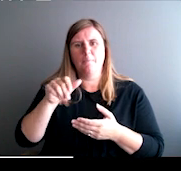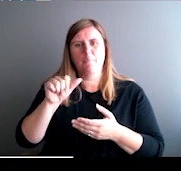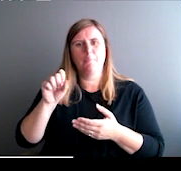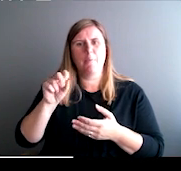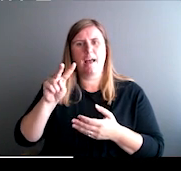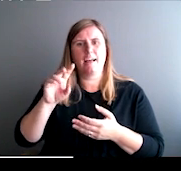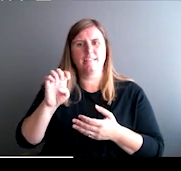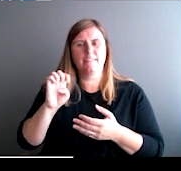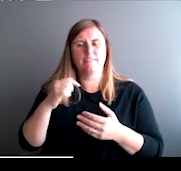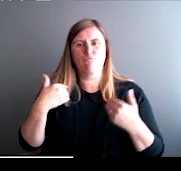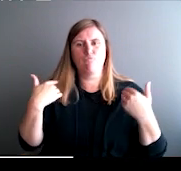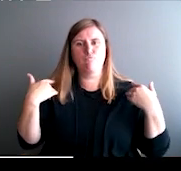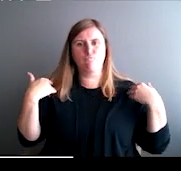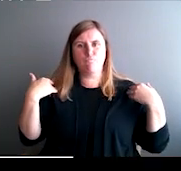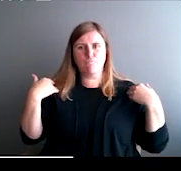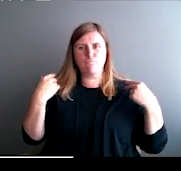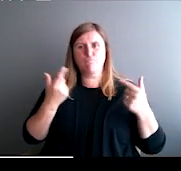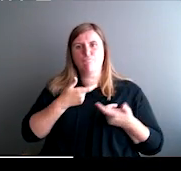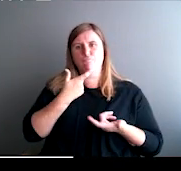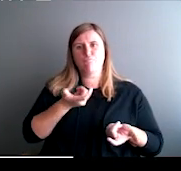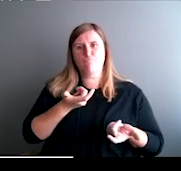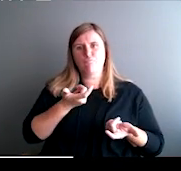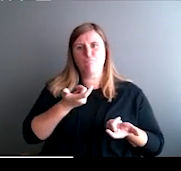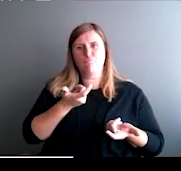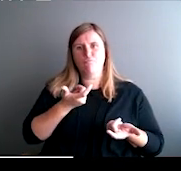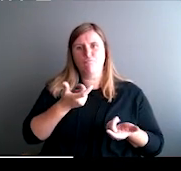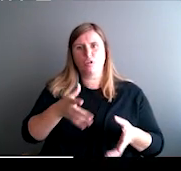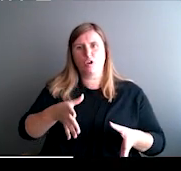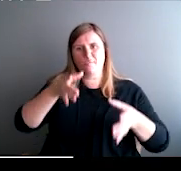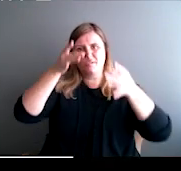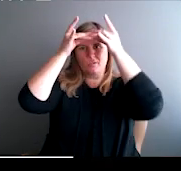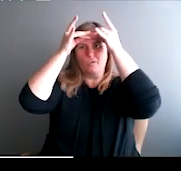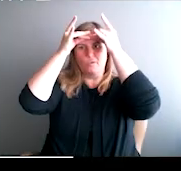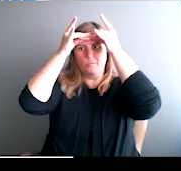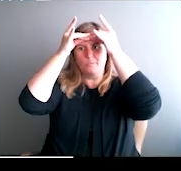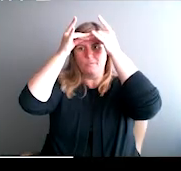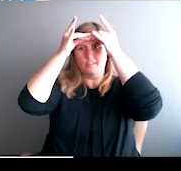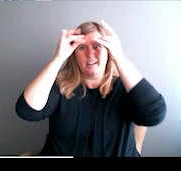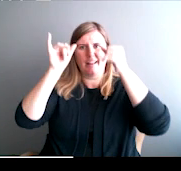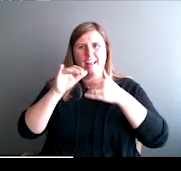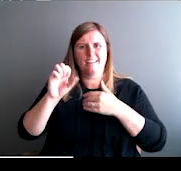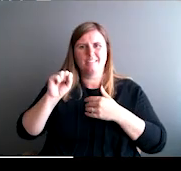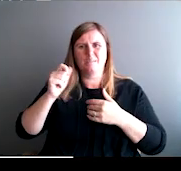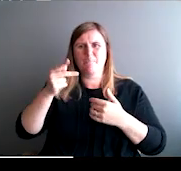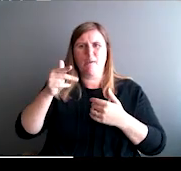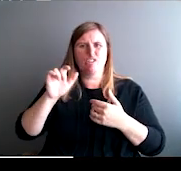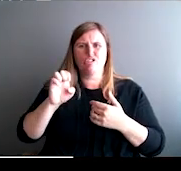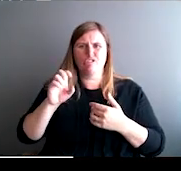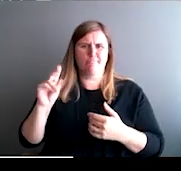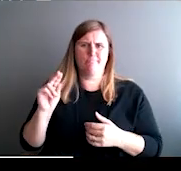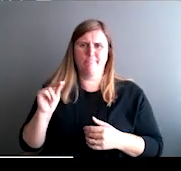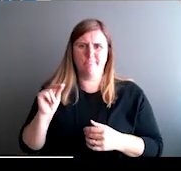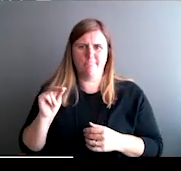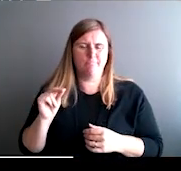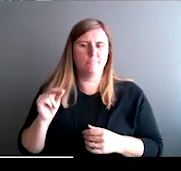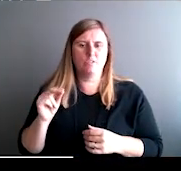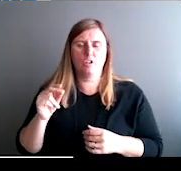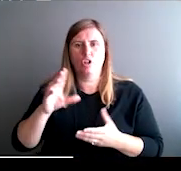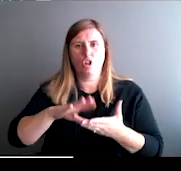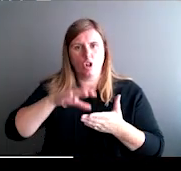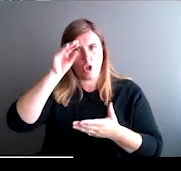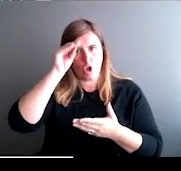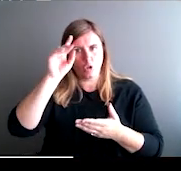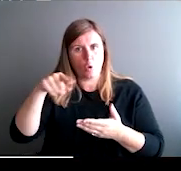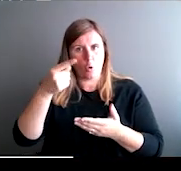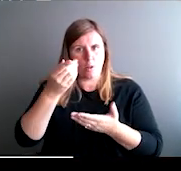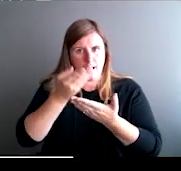People don't often sit and simply absorb things like a sponge. Learning is only